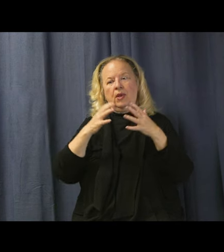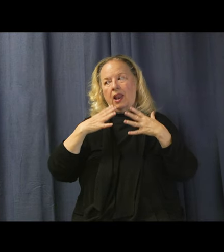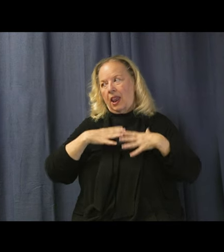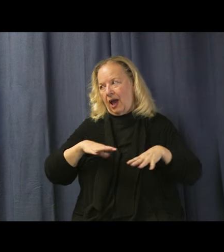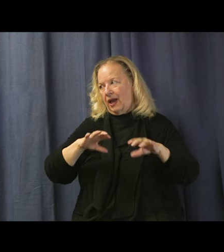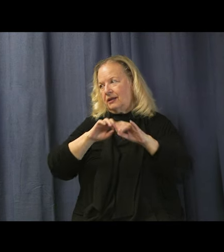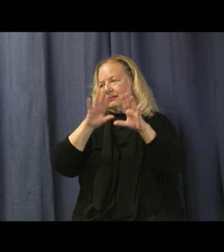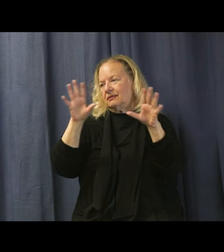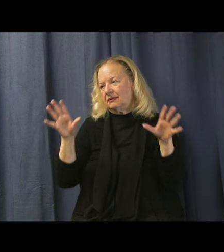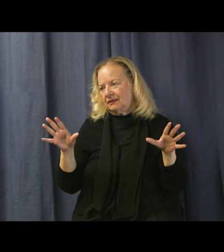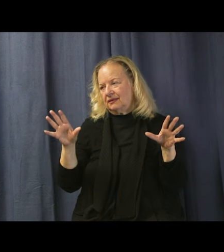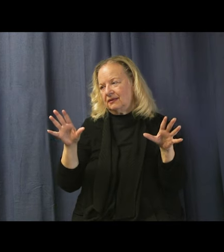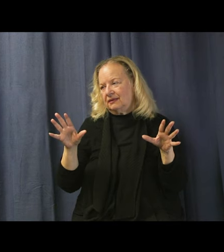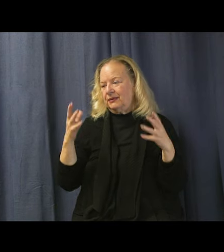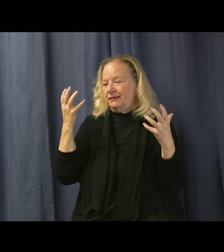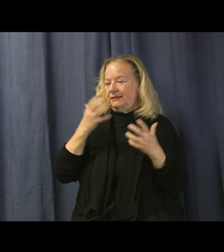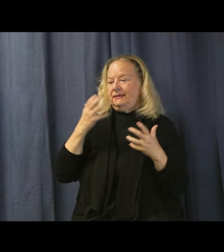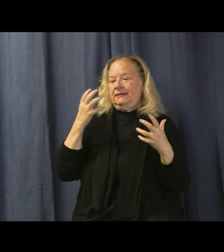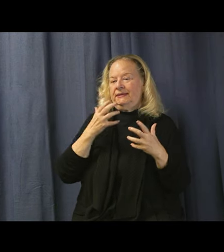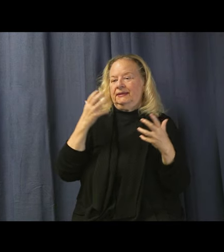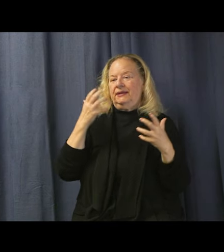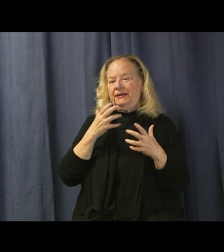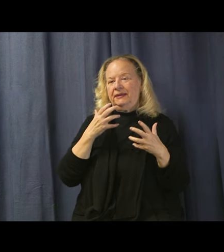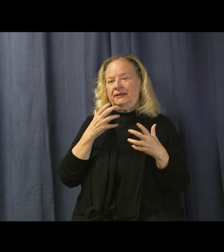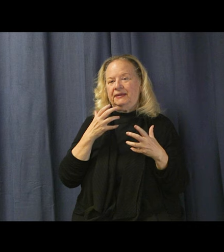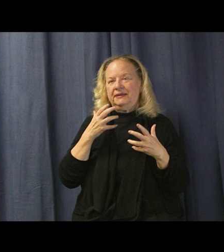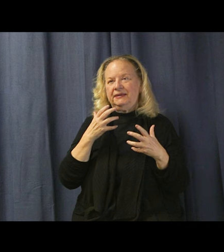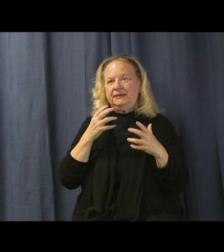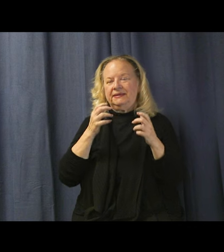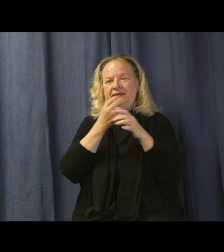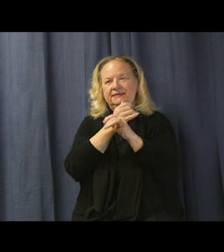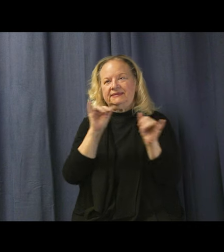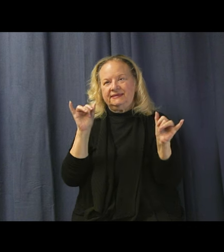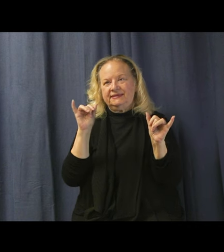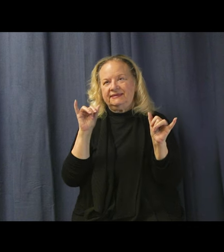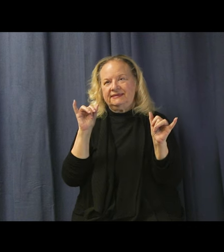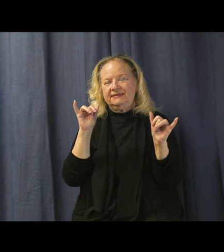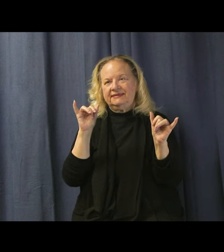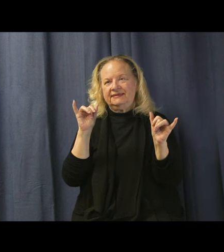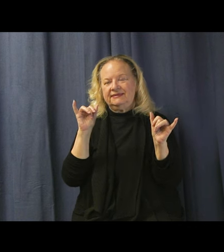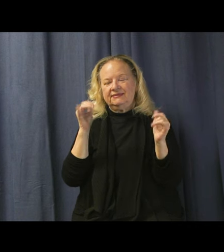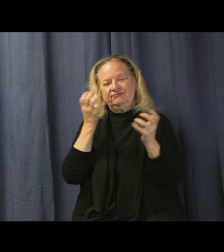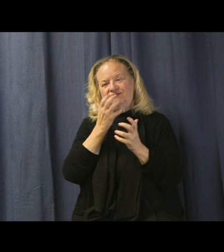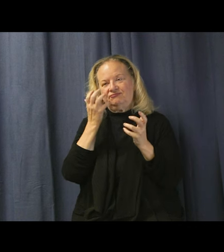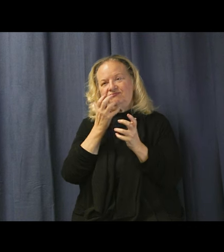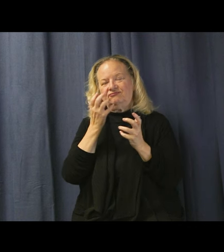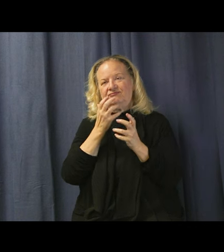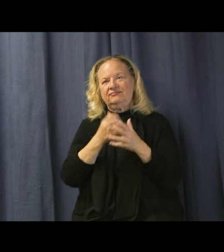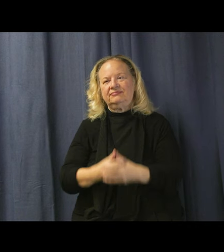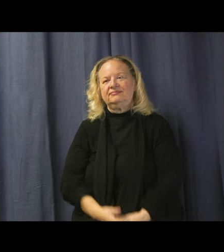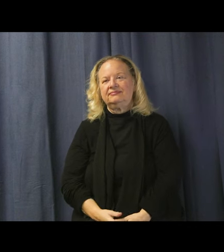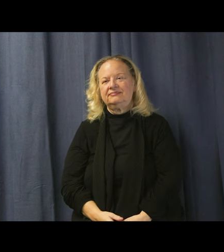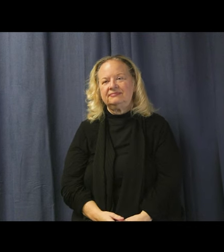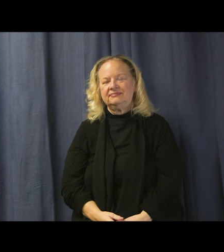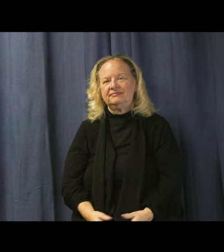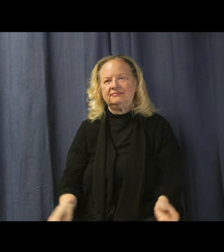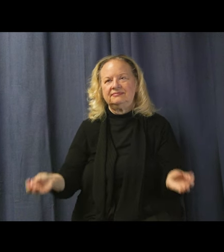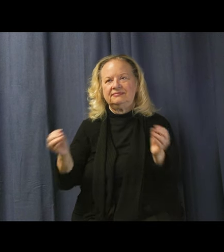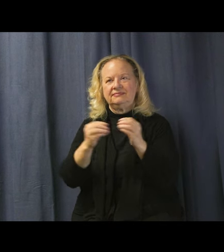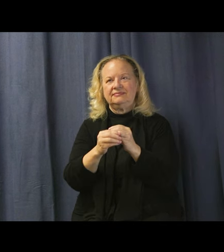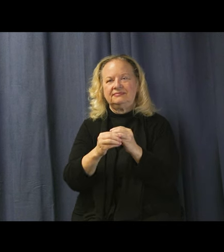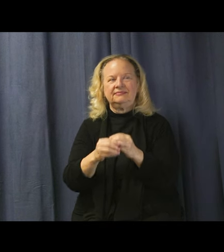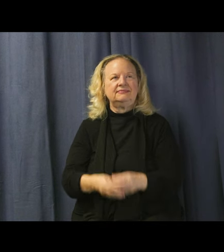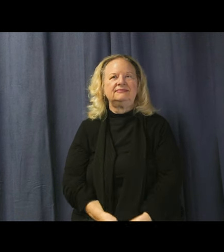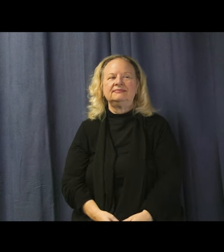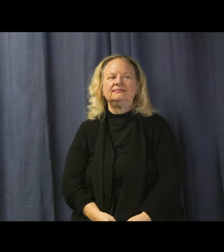light. Wow, he's seeing Yeshua. Isn't that incredible? But wait, there's more. Here